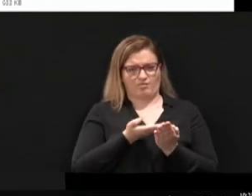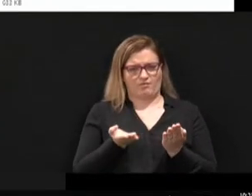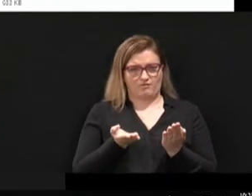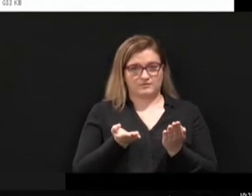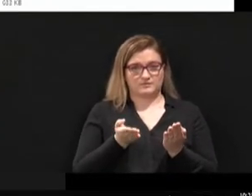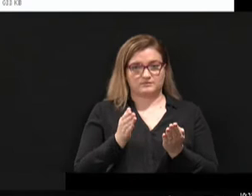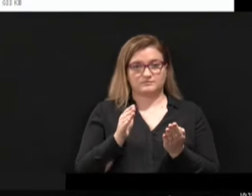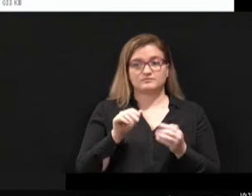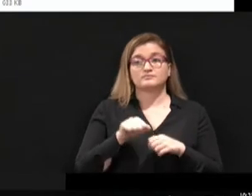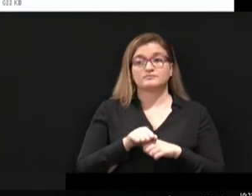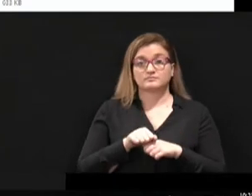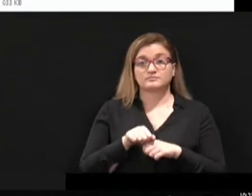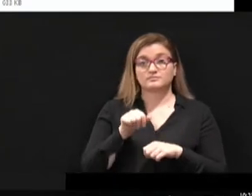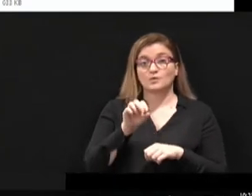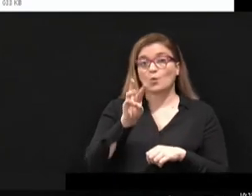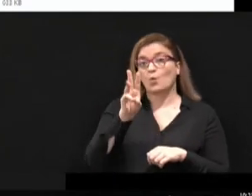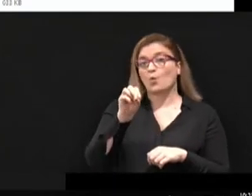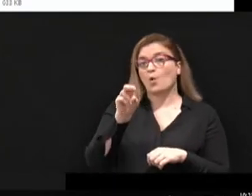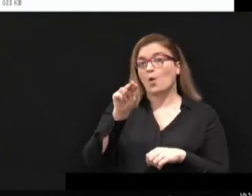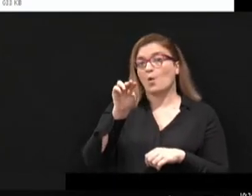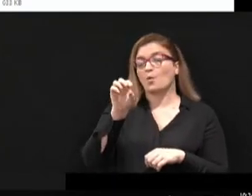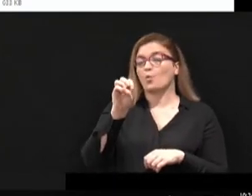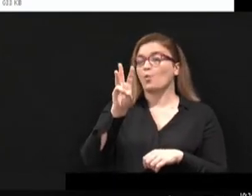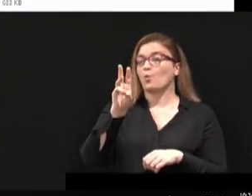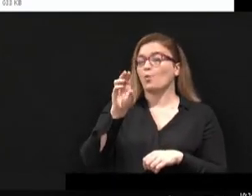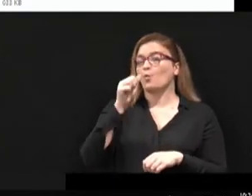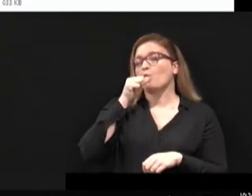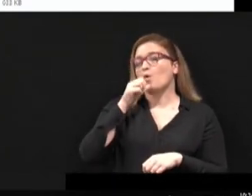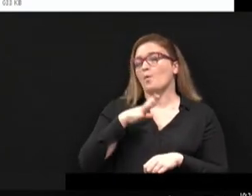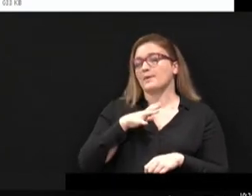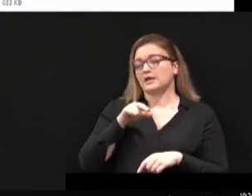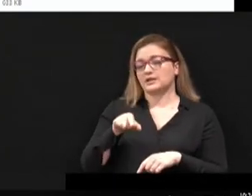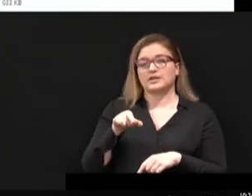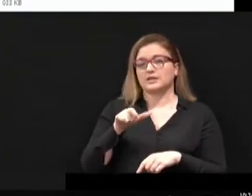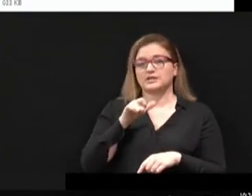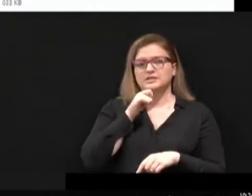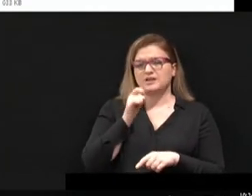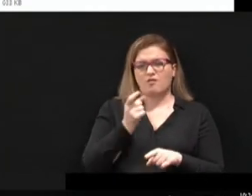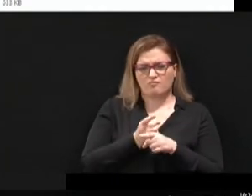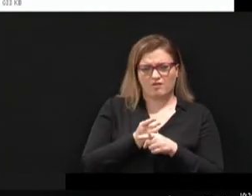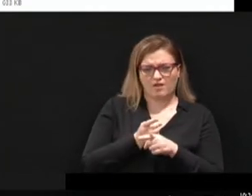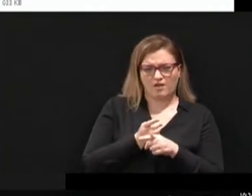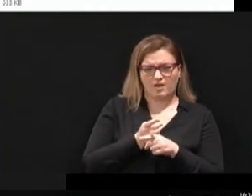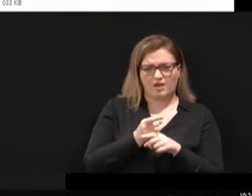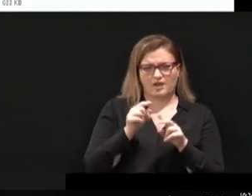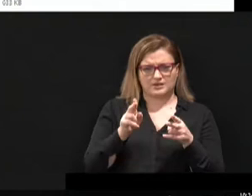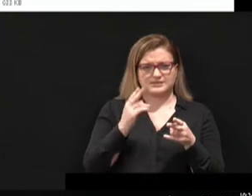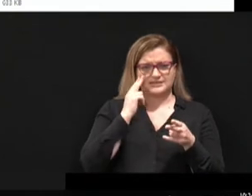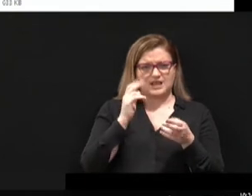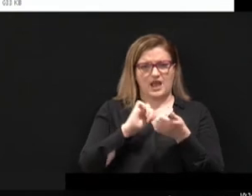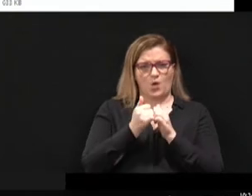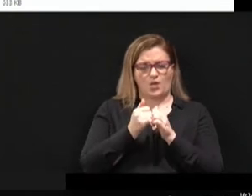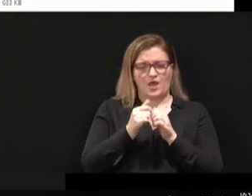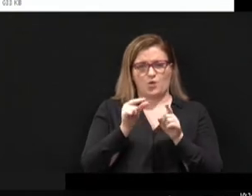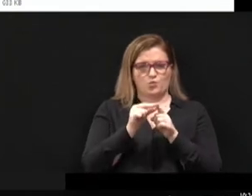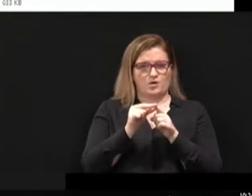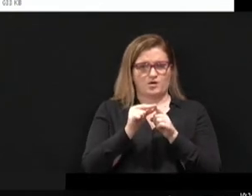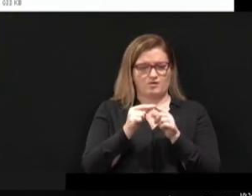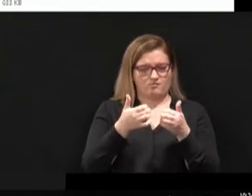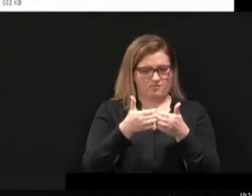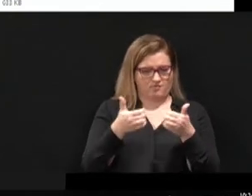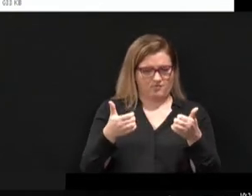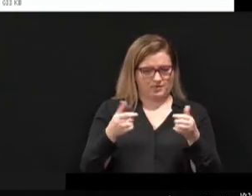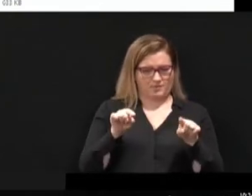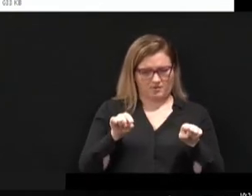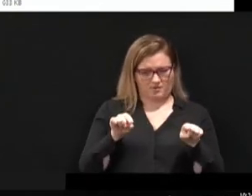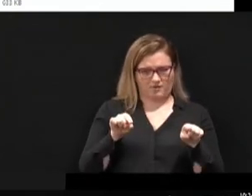is right, but woman, see that it's not quite right, the N and the M, and it's also separated.